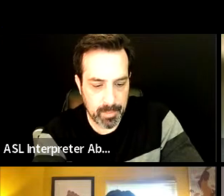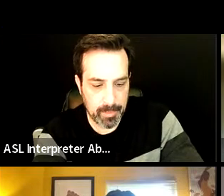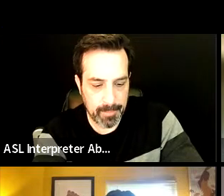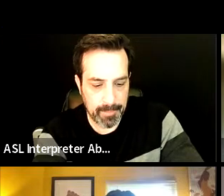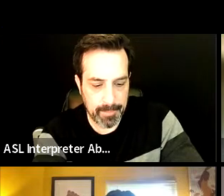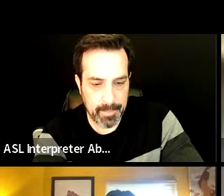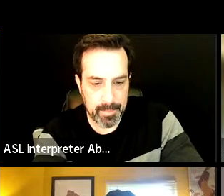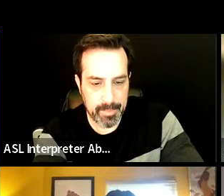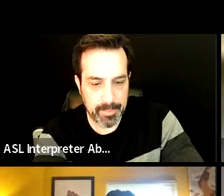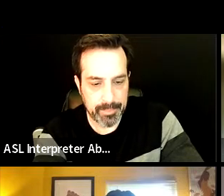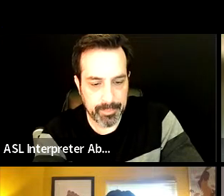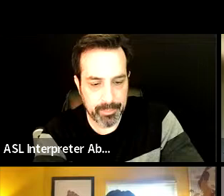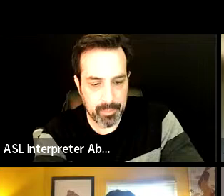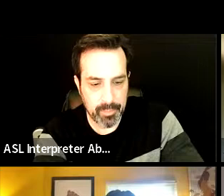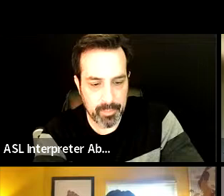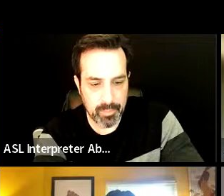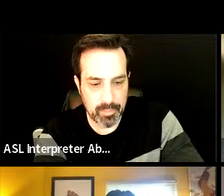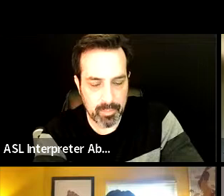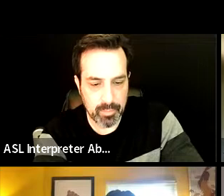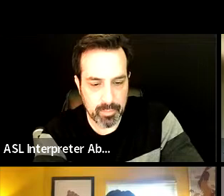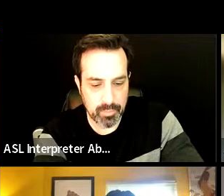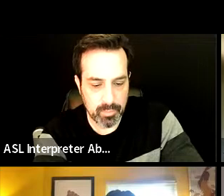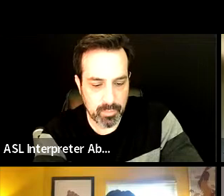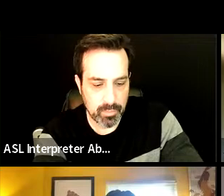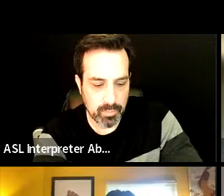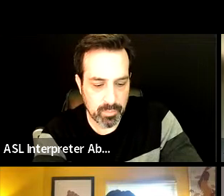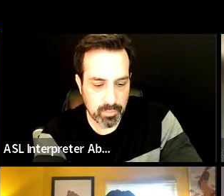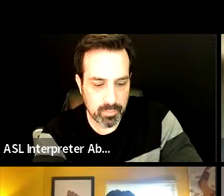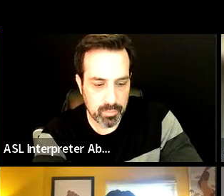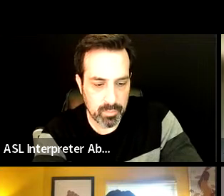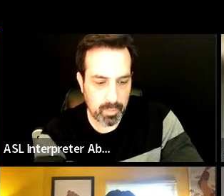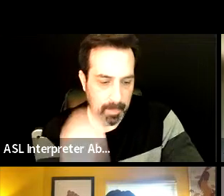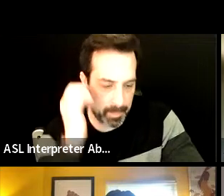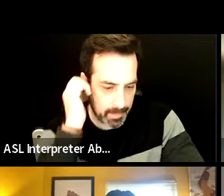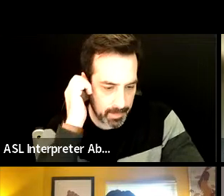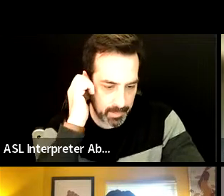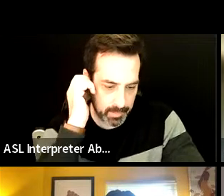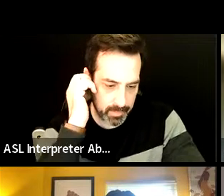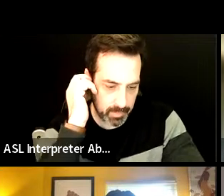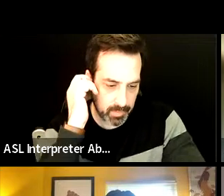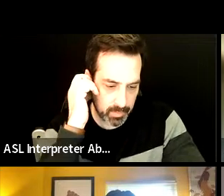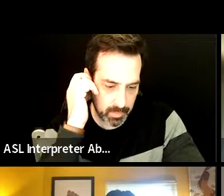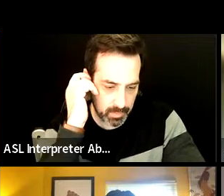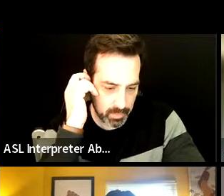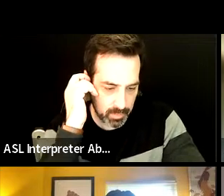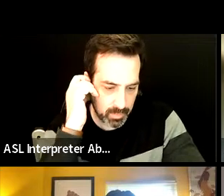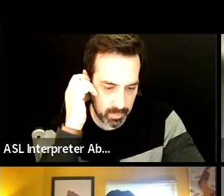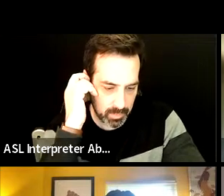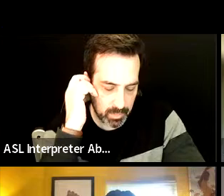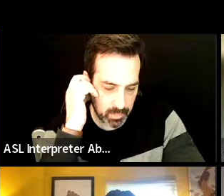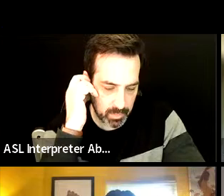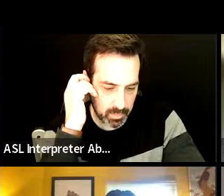address? Yeah. There was no parking. I The bet. entire parking was full. It said,